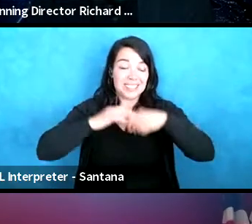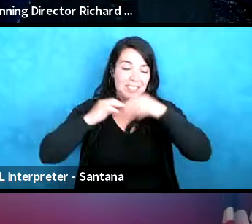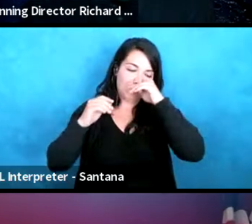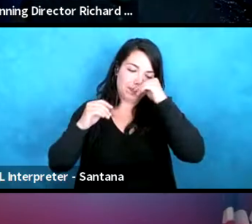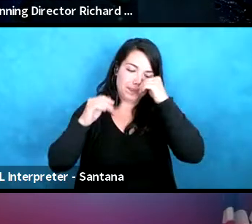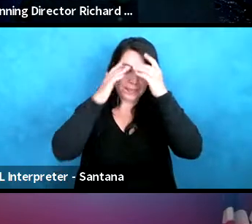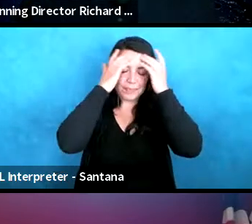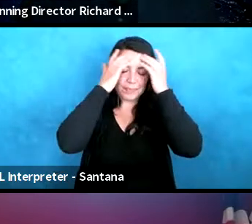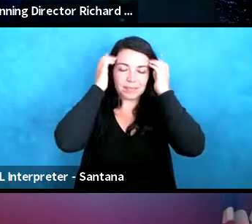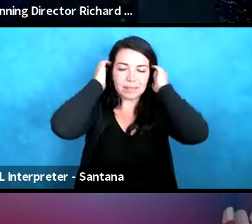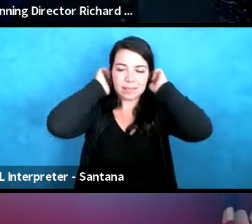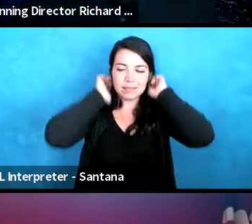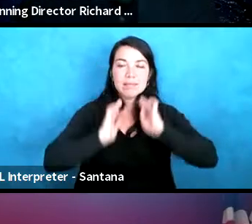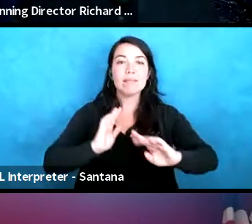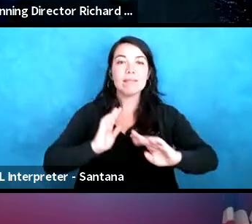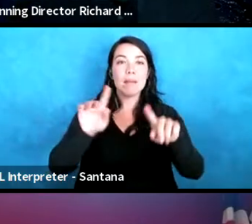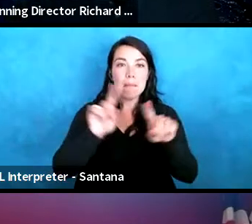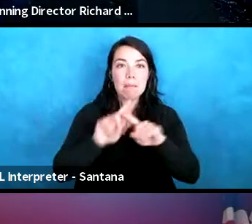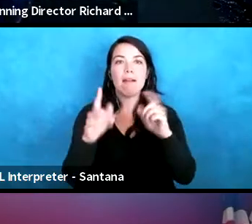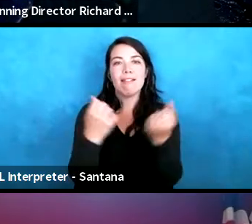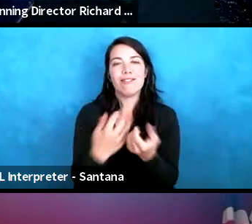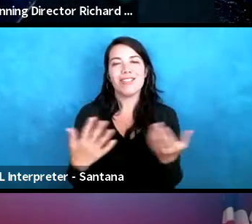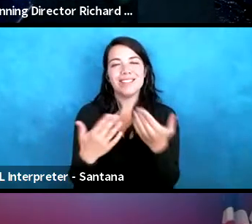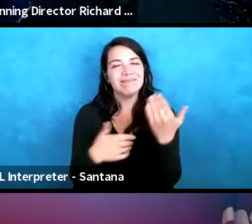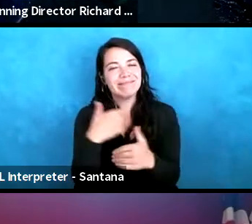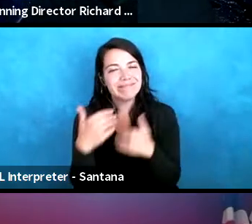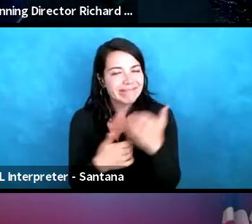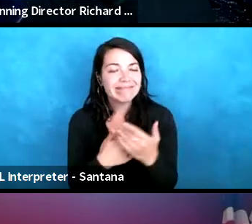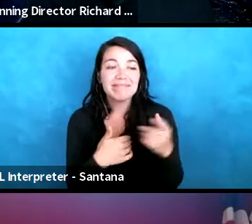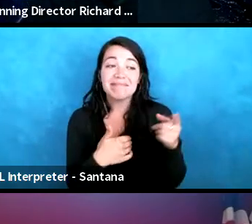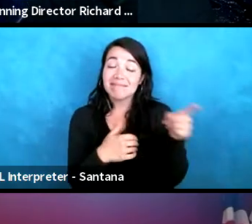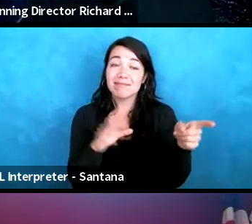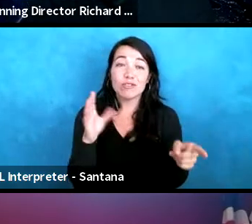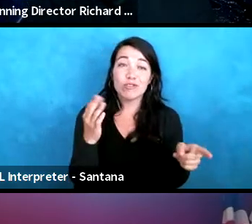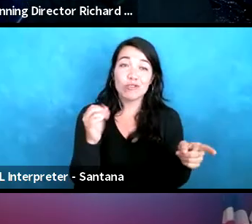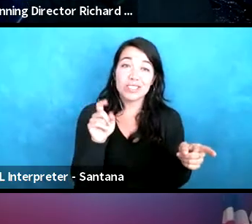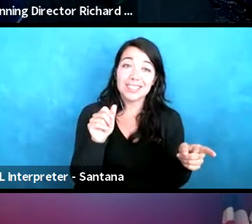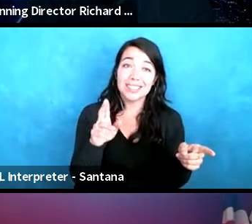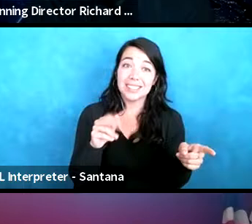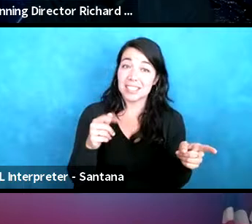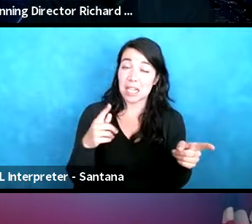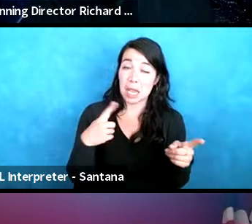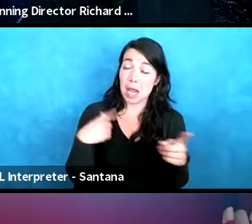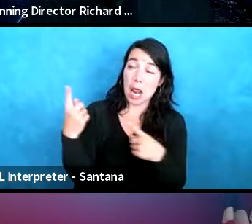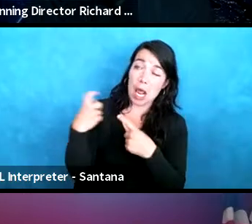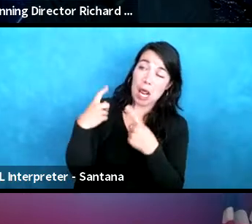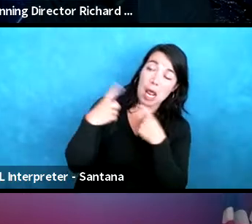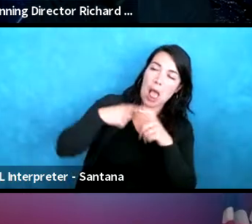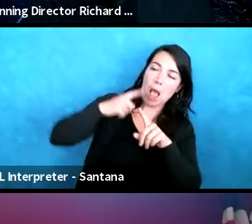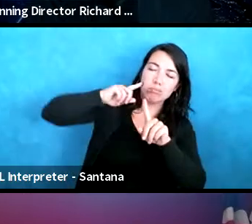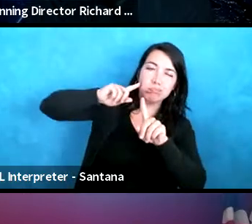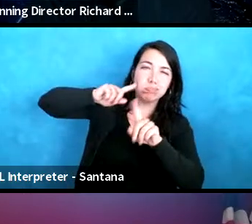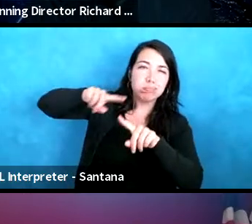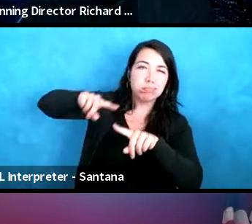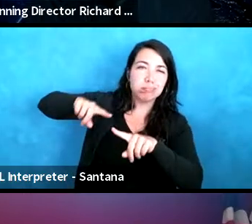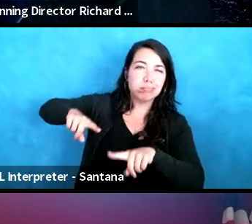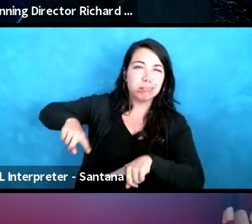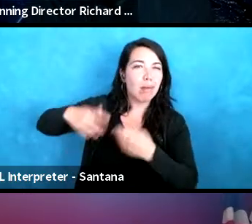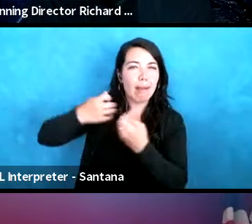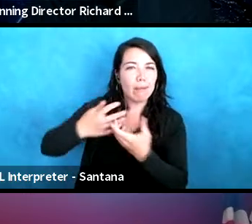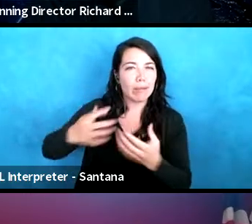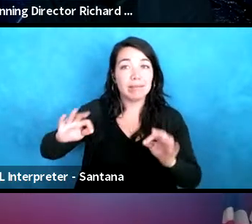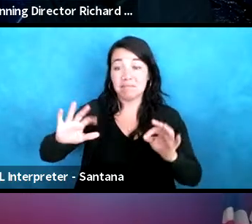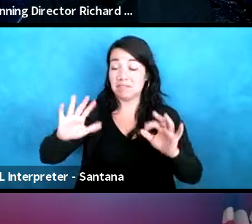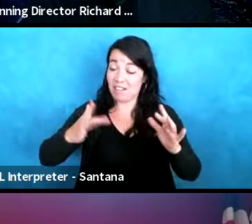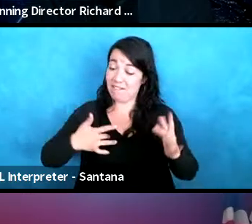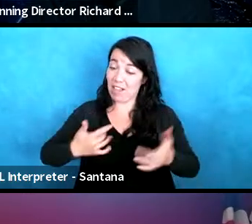But we got past it, and Chris was able to answer each and every question. And so I think we're in really good shape, other than,